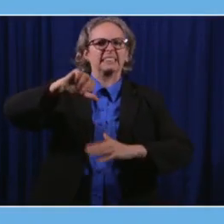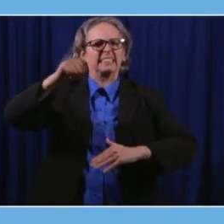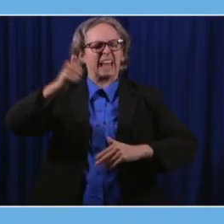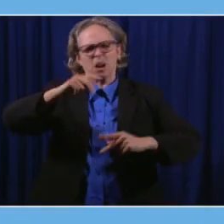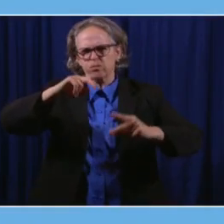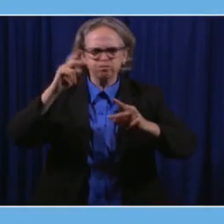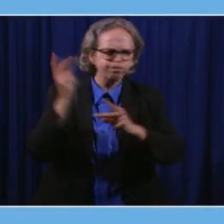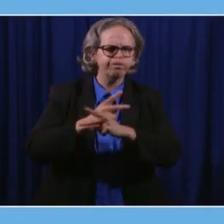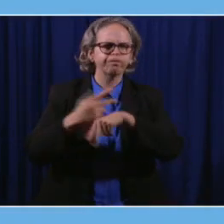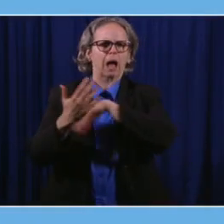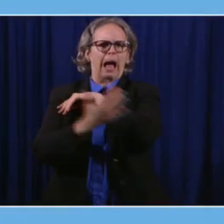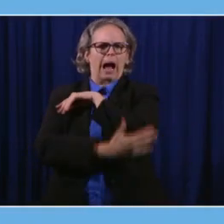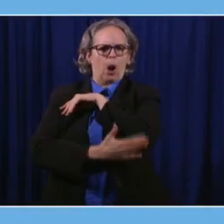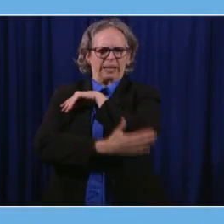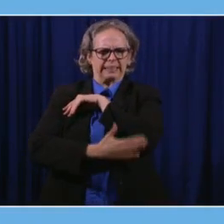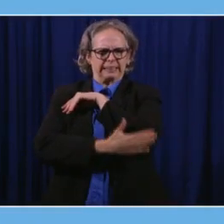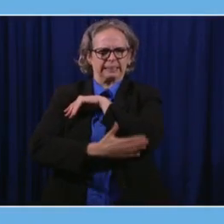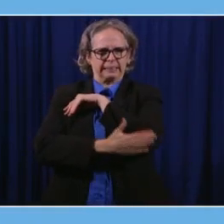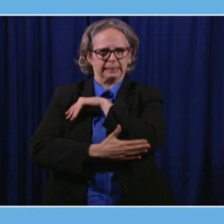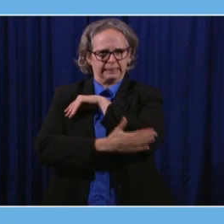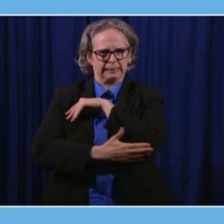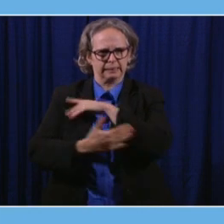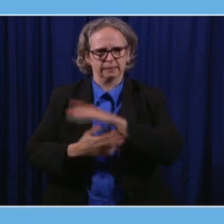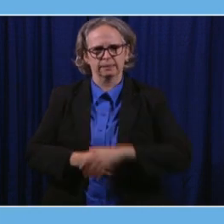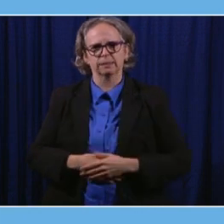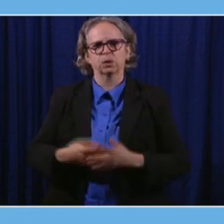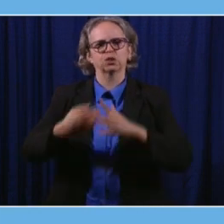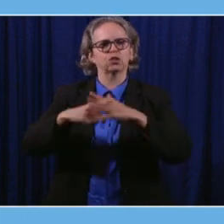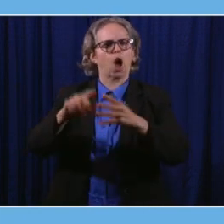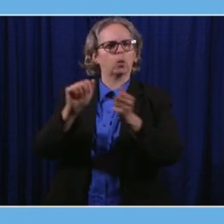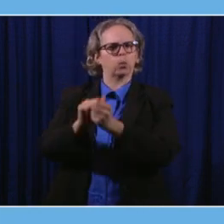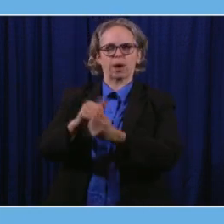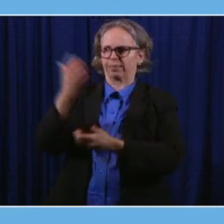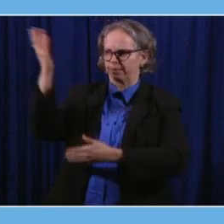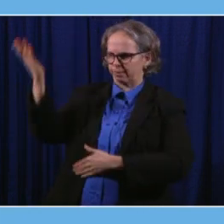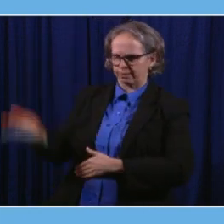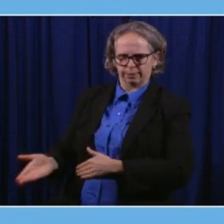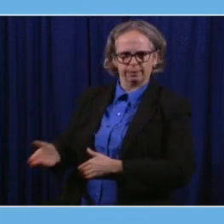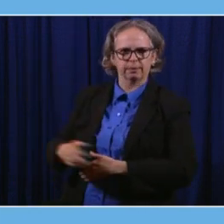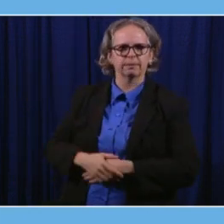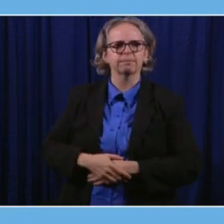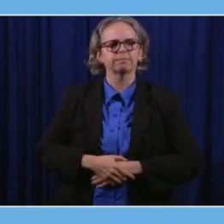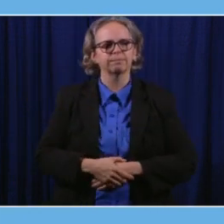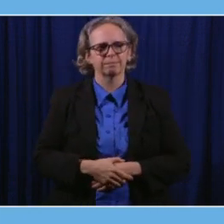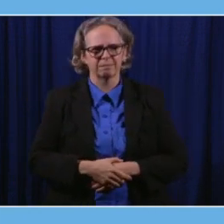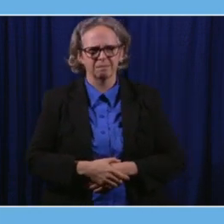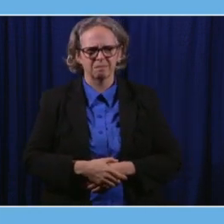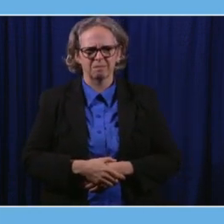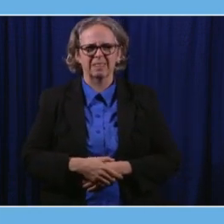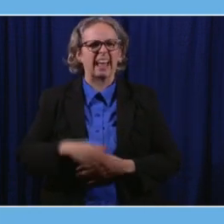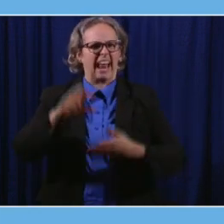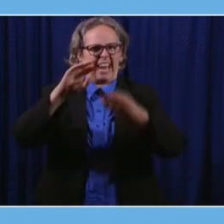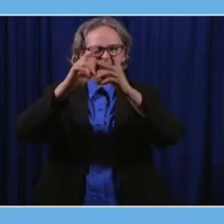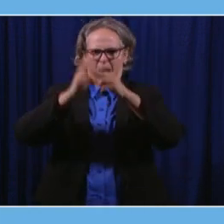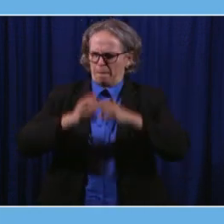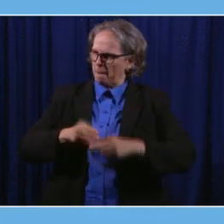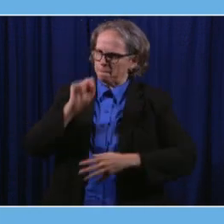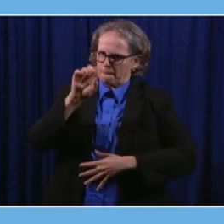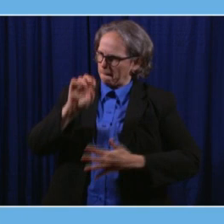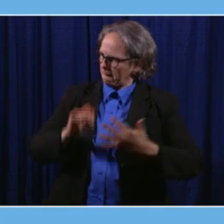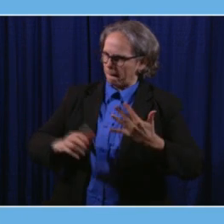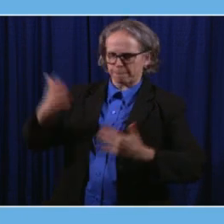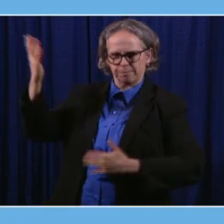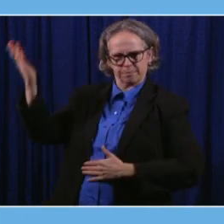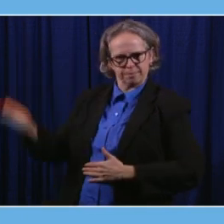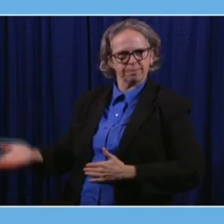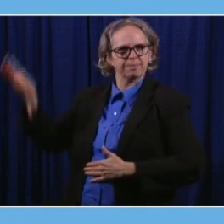I'll just read them down. Putnam, Mercer, Butler, Shelby, Henry, Athens, Franklin, Montgomery, Darke, and Miami. And again,